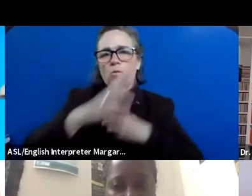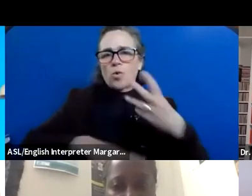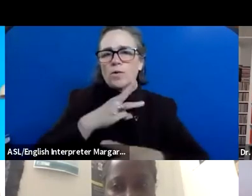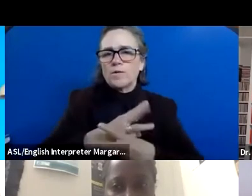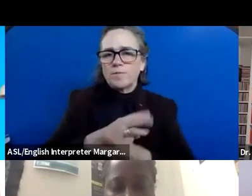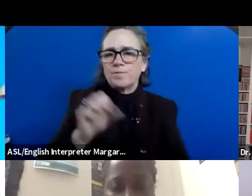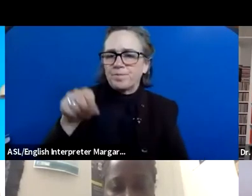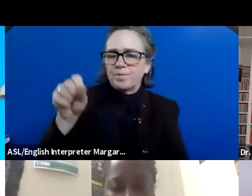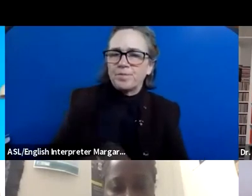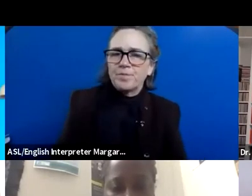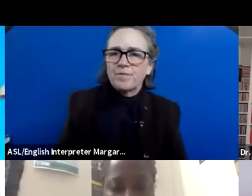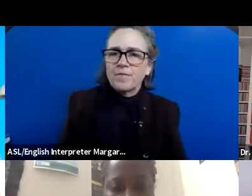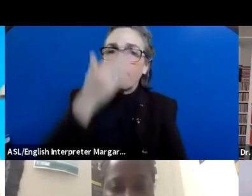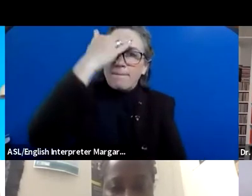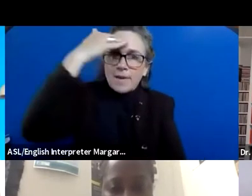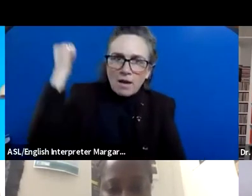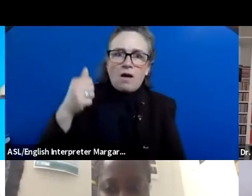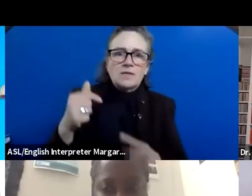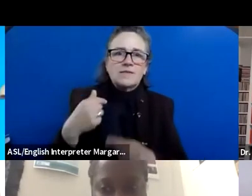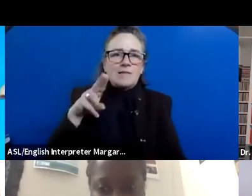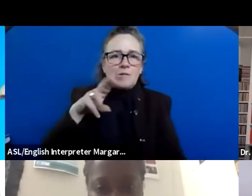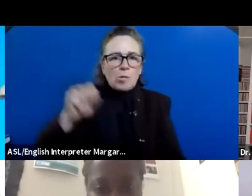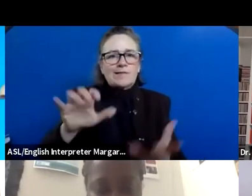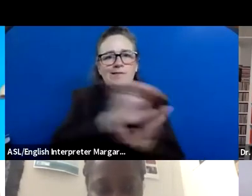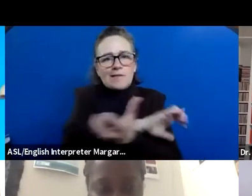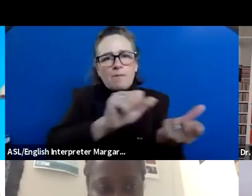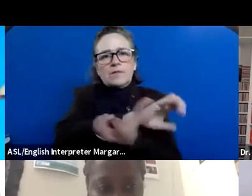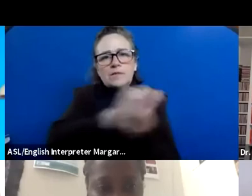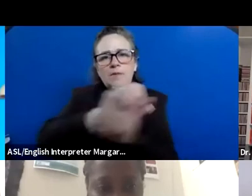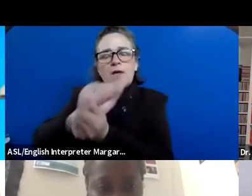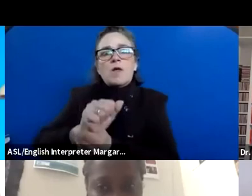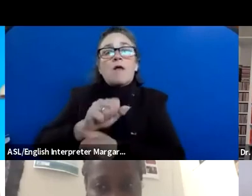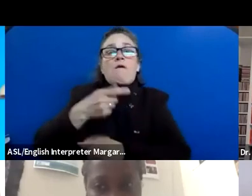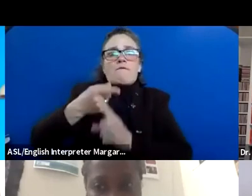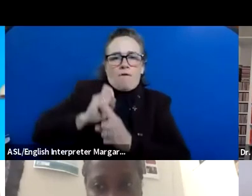the highest order because of the damage that's done through U.S. foreign policy.